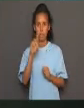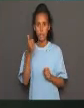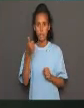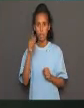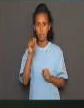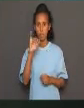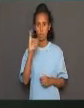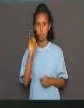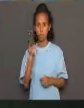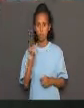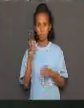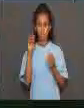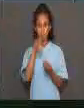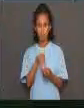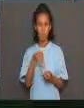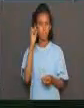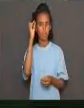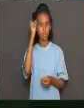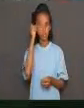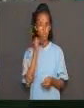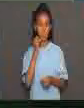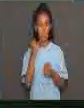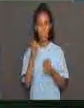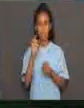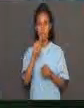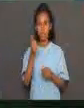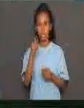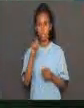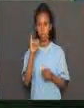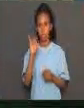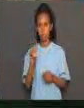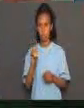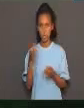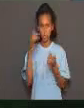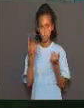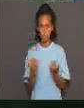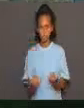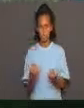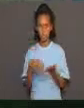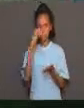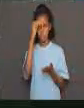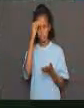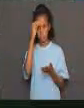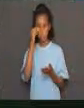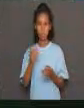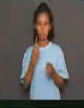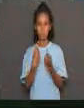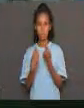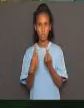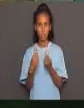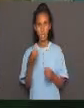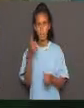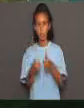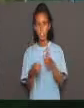as sex ratio. In today's lesson, we are going to talk about